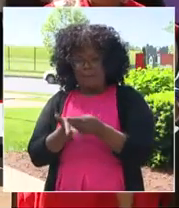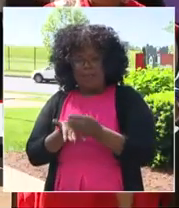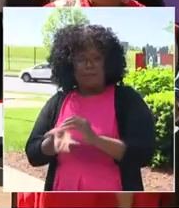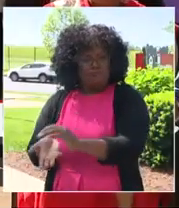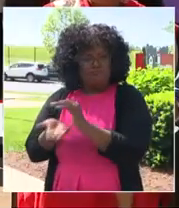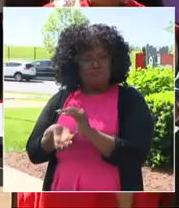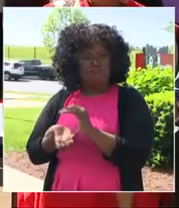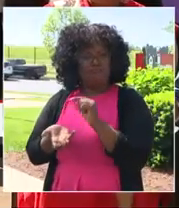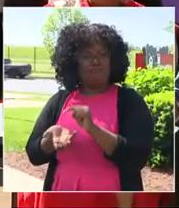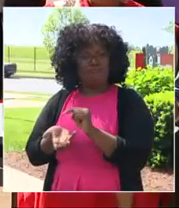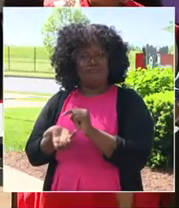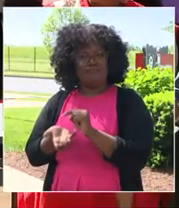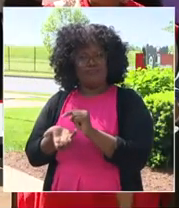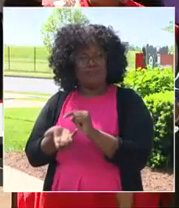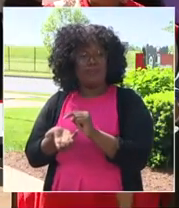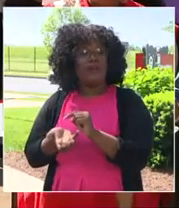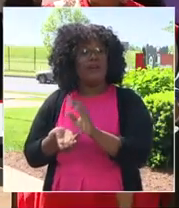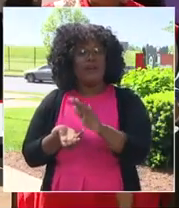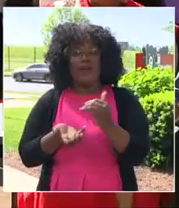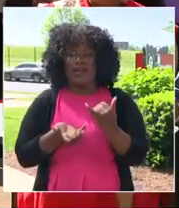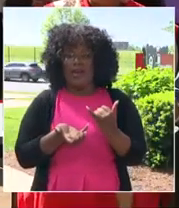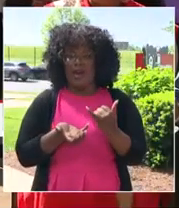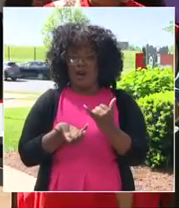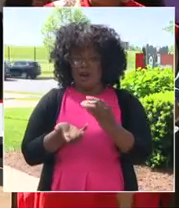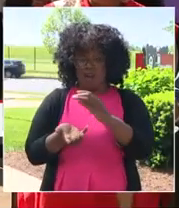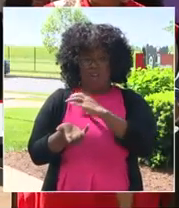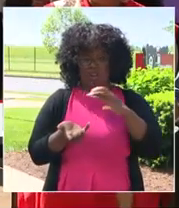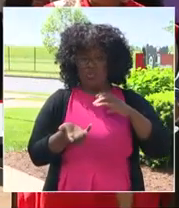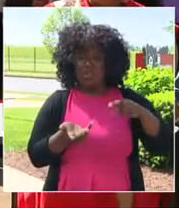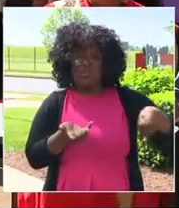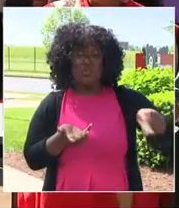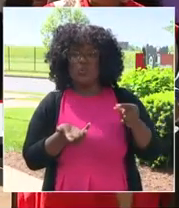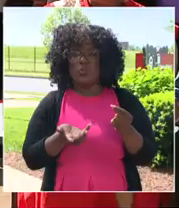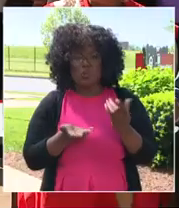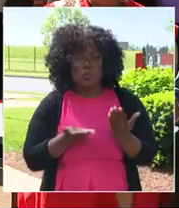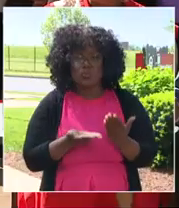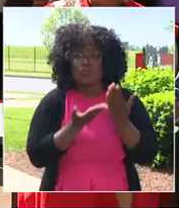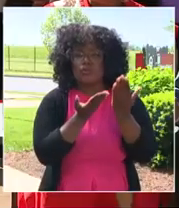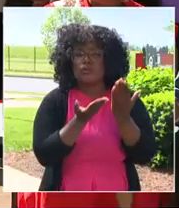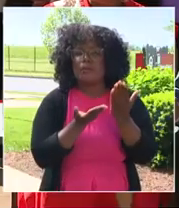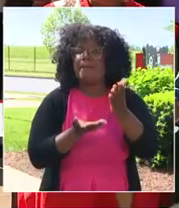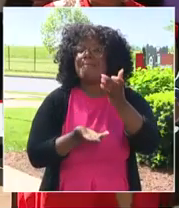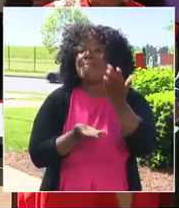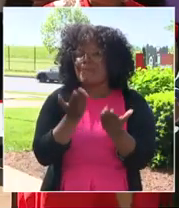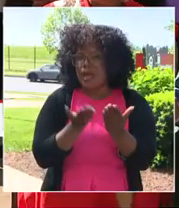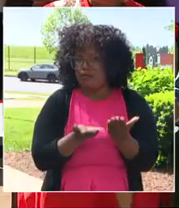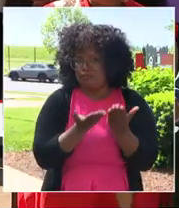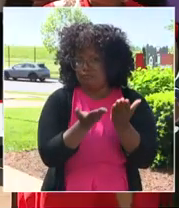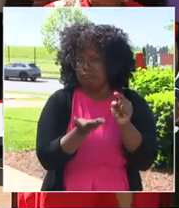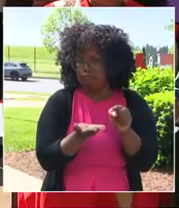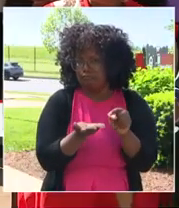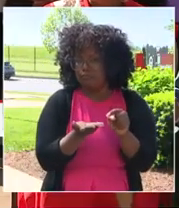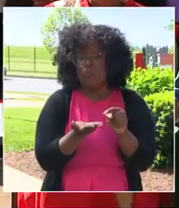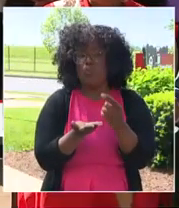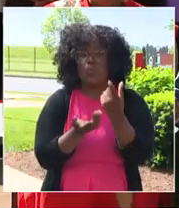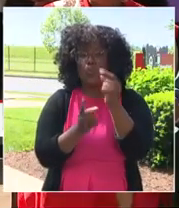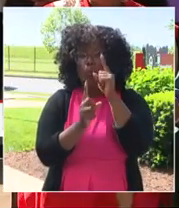the Congress is now proposing, or may propose, is to lower our FMAP